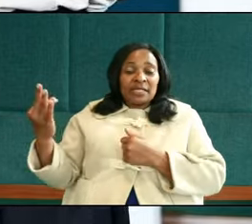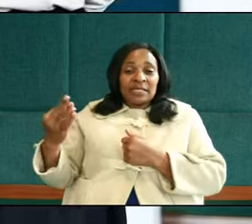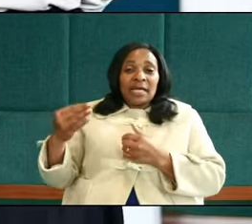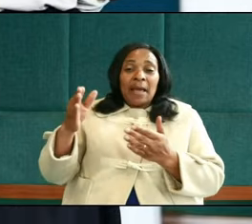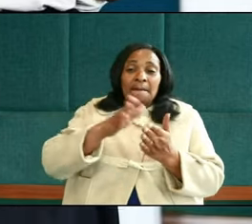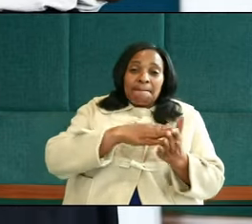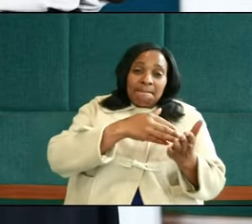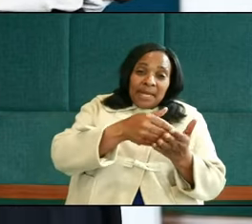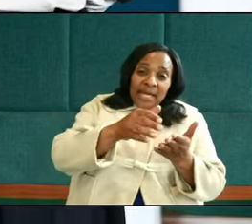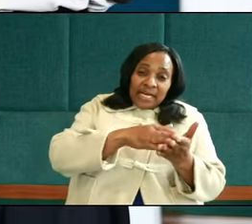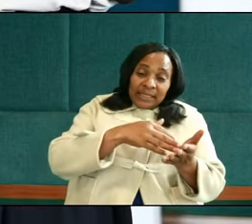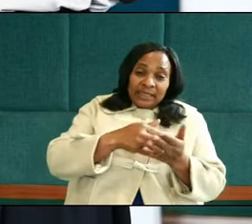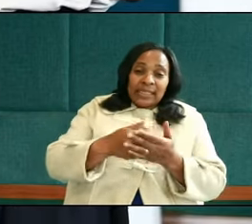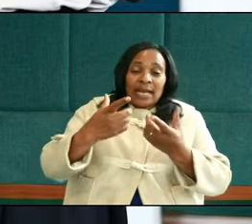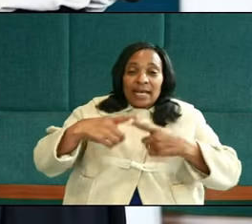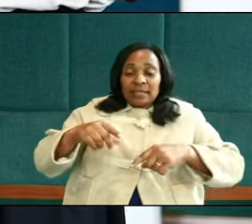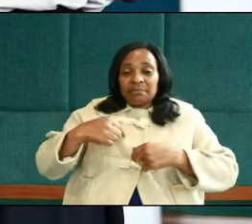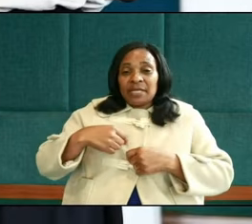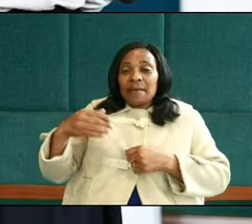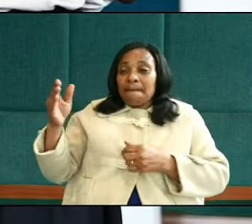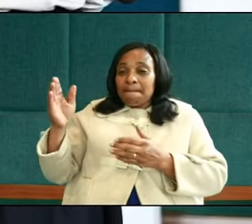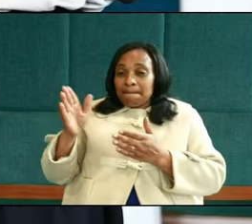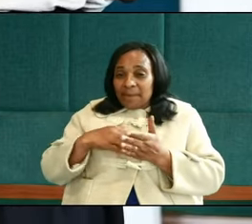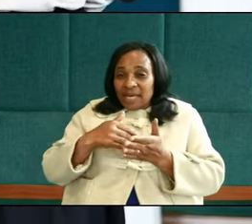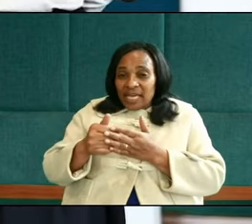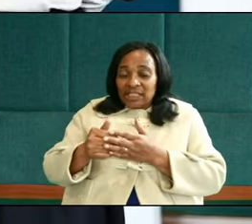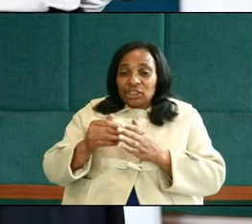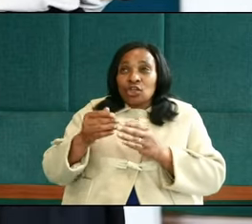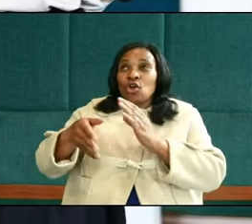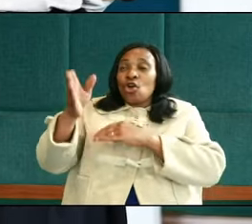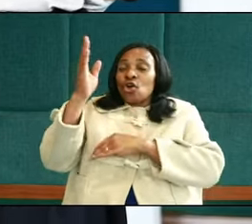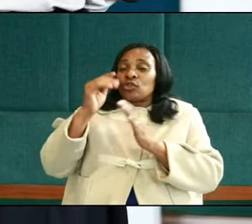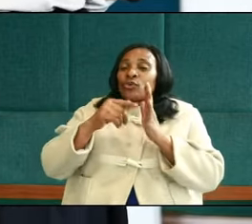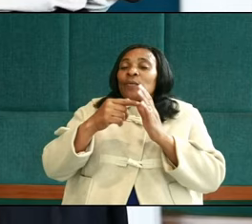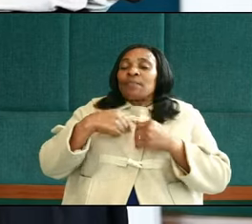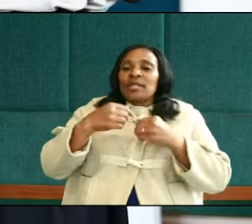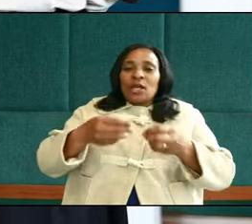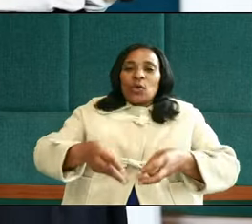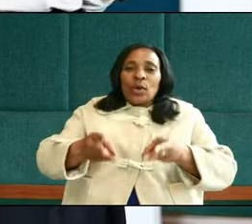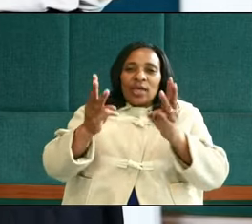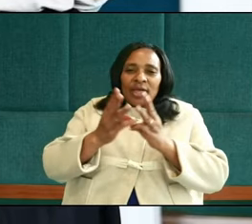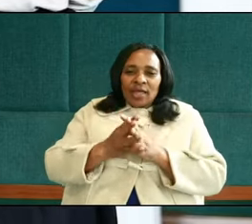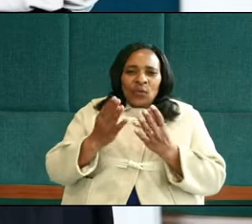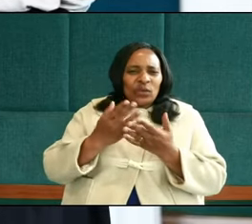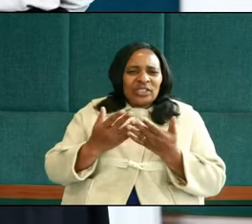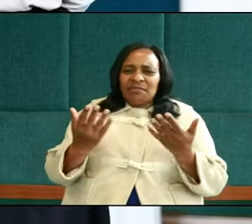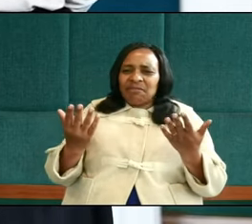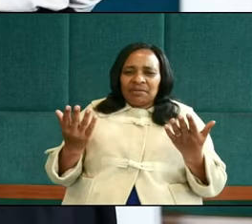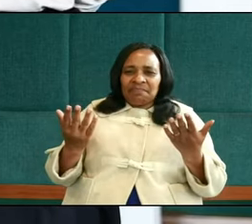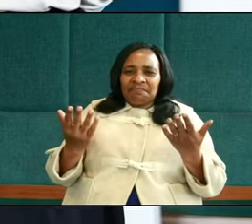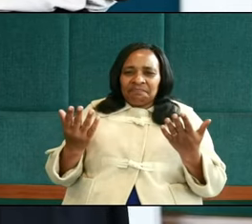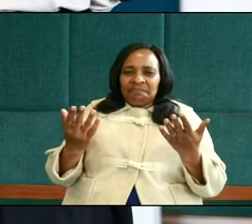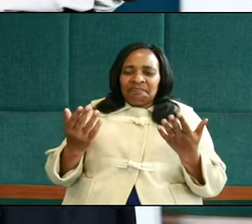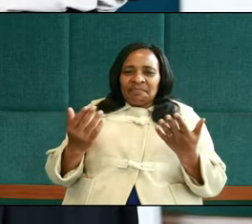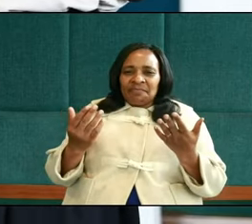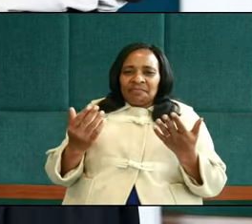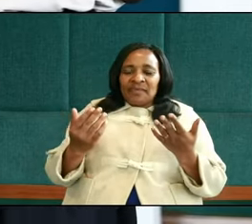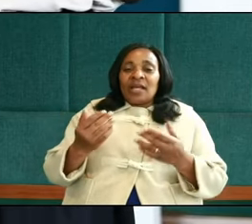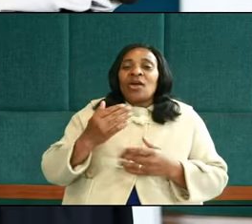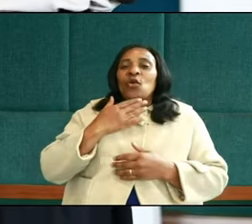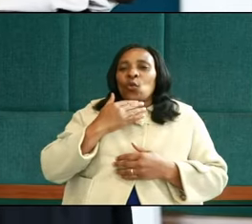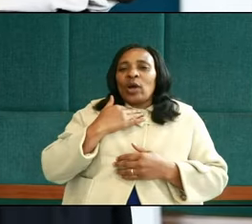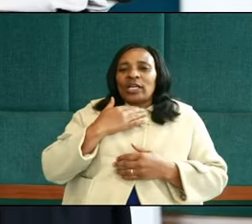painter, let me paint. Lord, show me the way. Whatever it is, I want